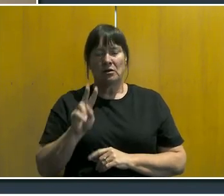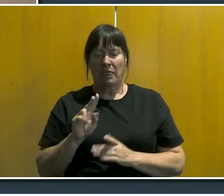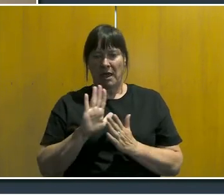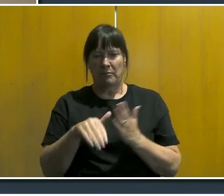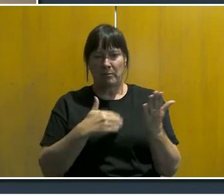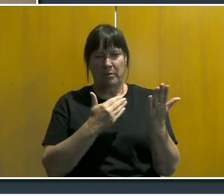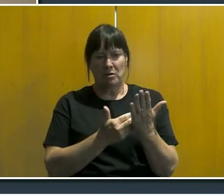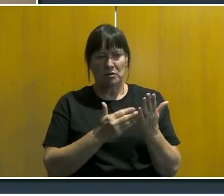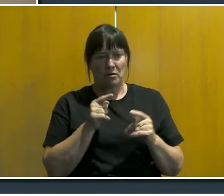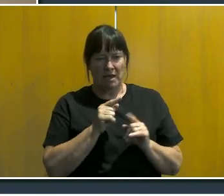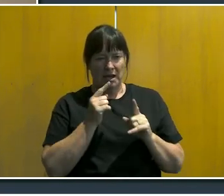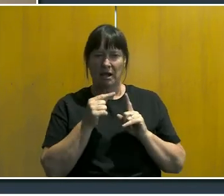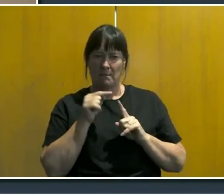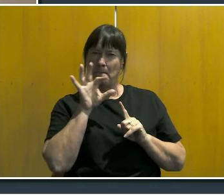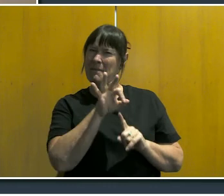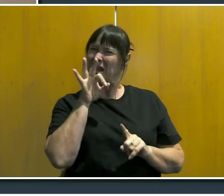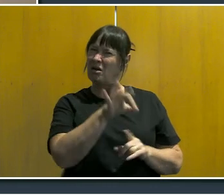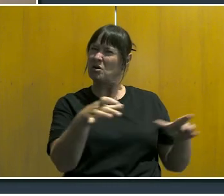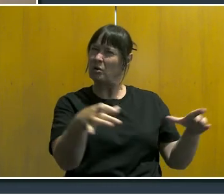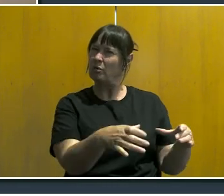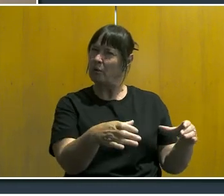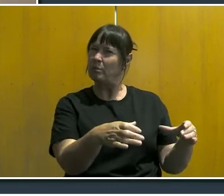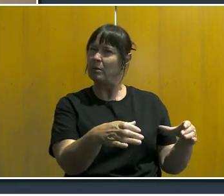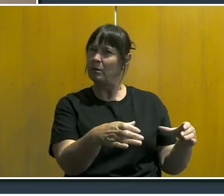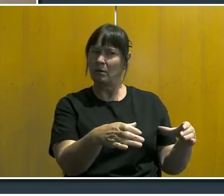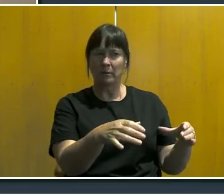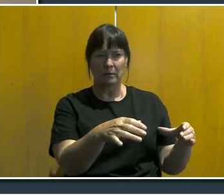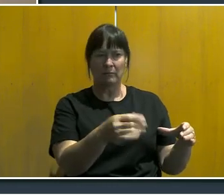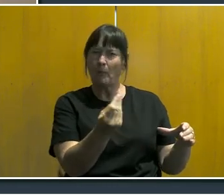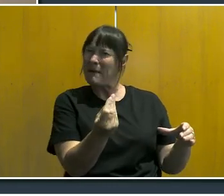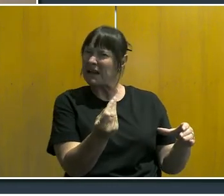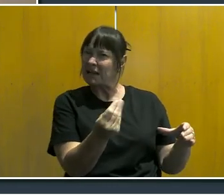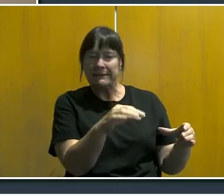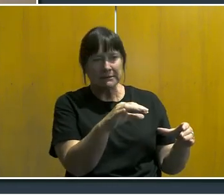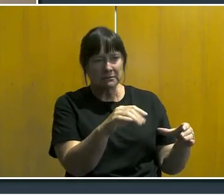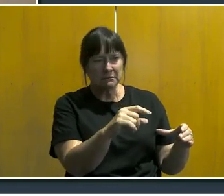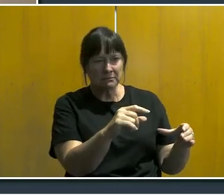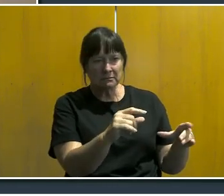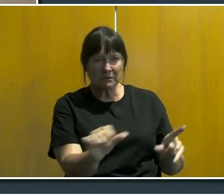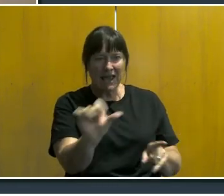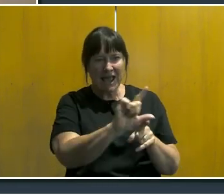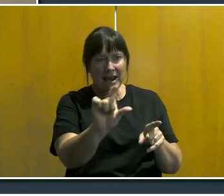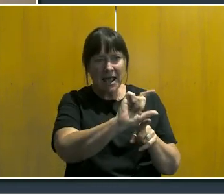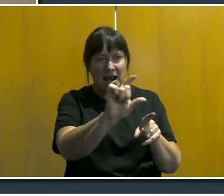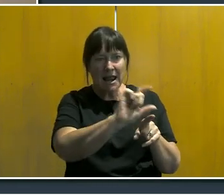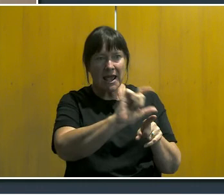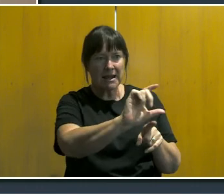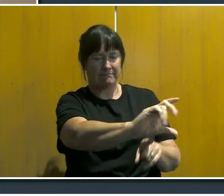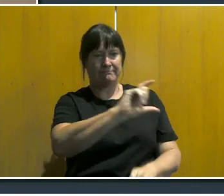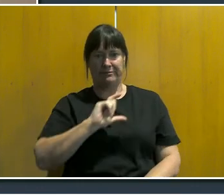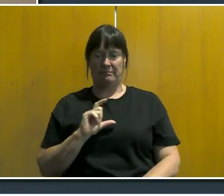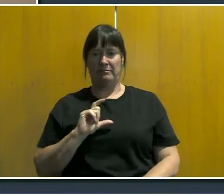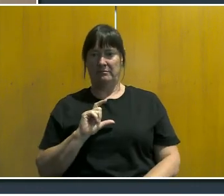area has been targeted to fund the expenditure of the council on it as a